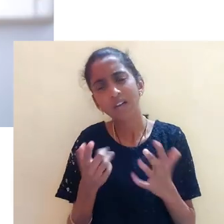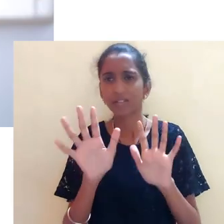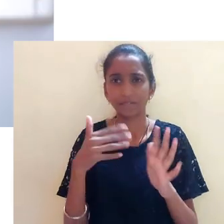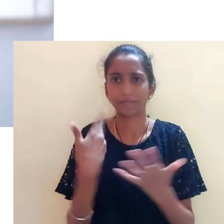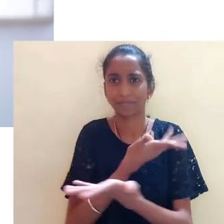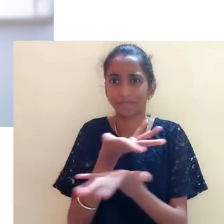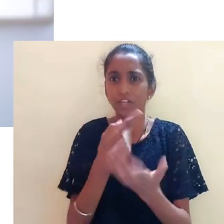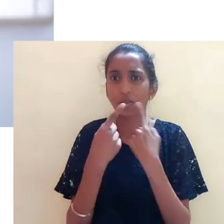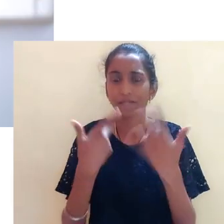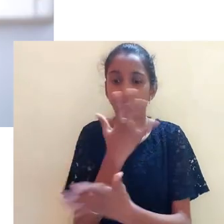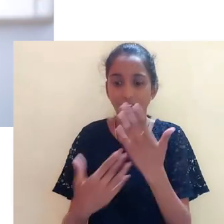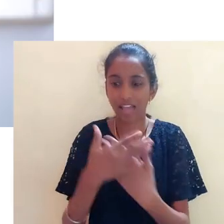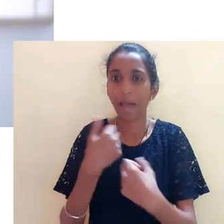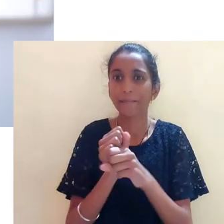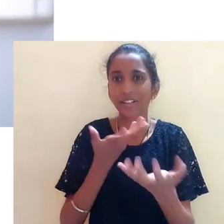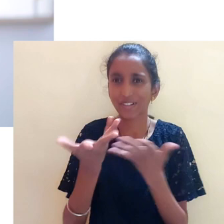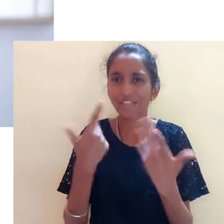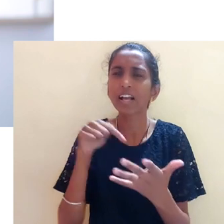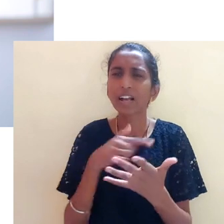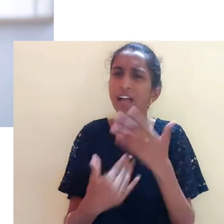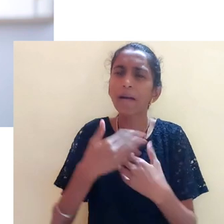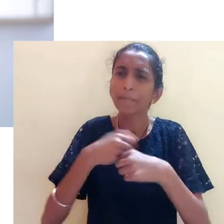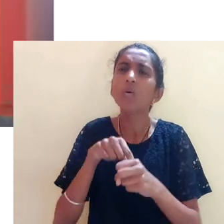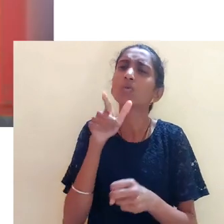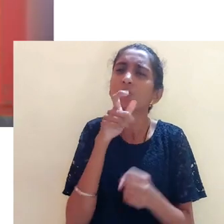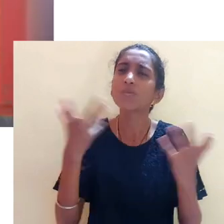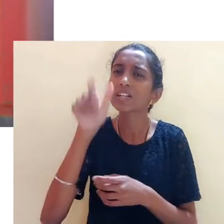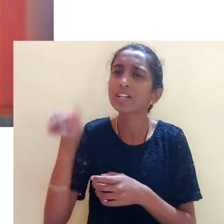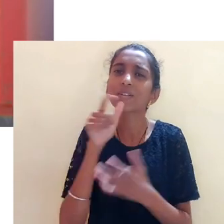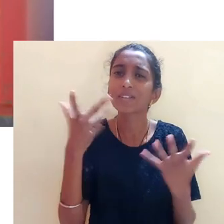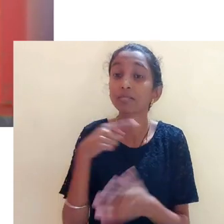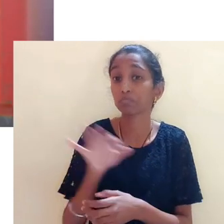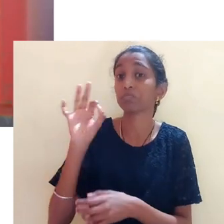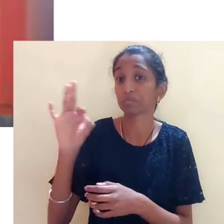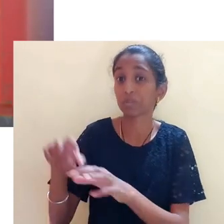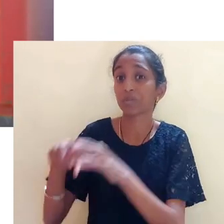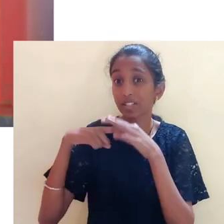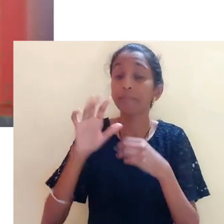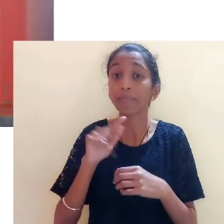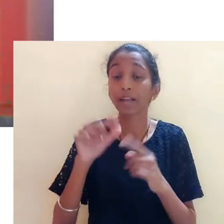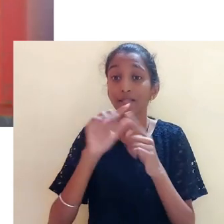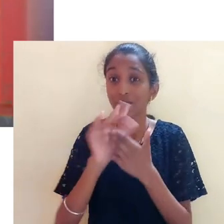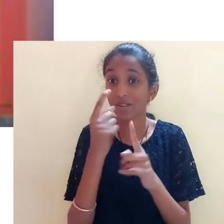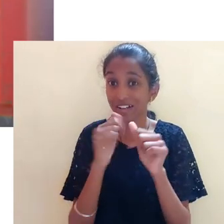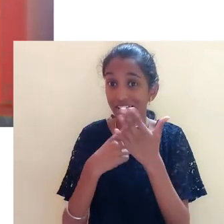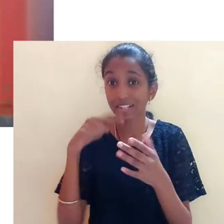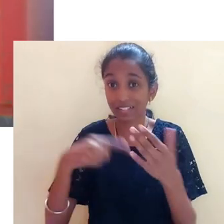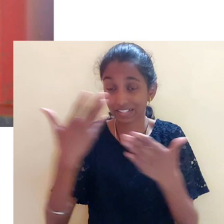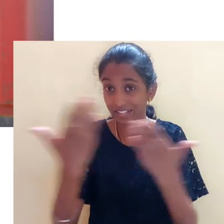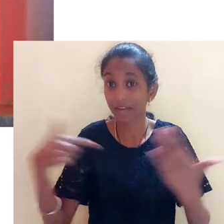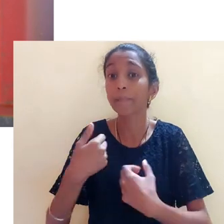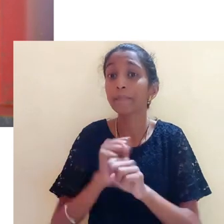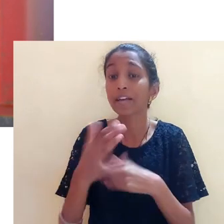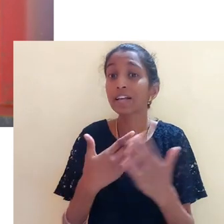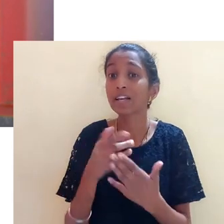about how it's handmade, right? So who usually makes fulkari? That's a really good question. So the fulkaris are actually